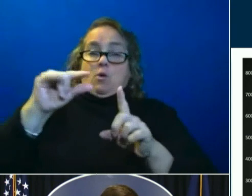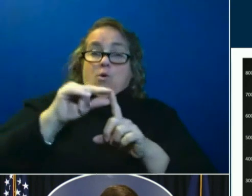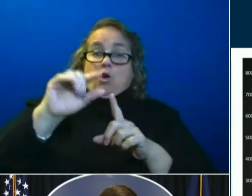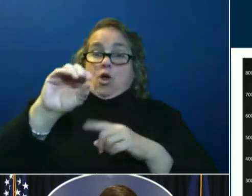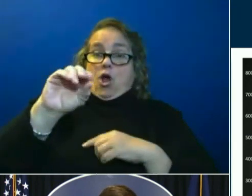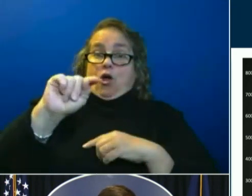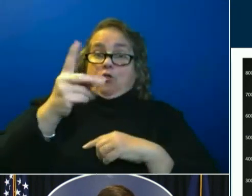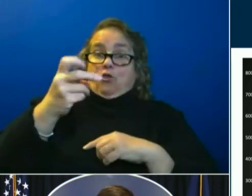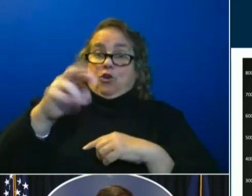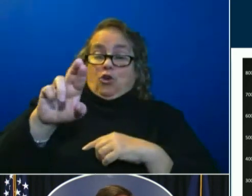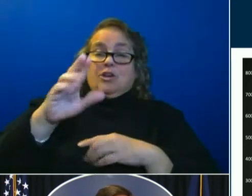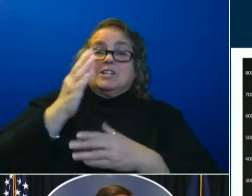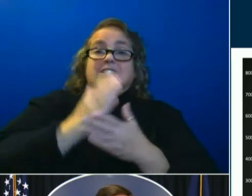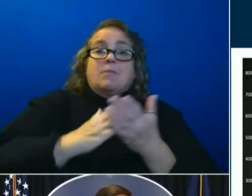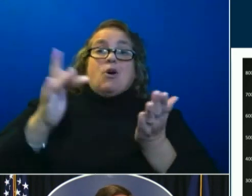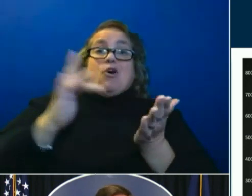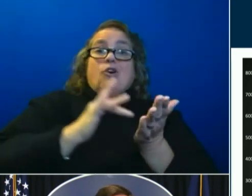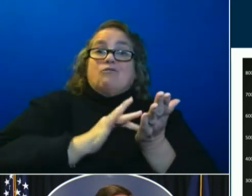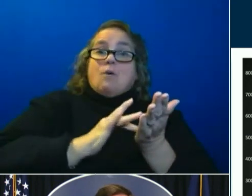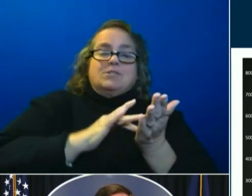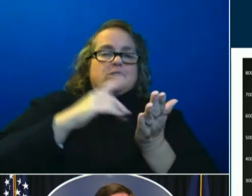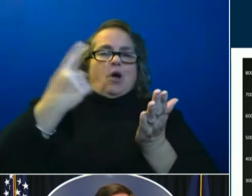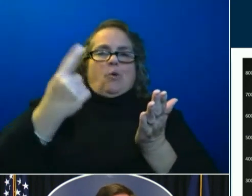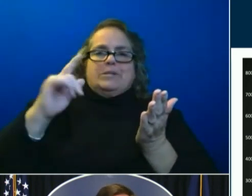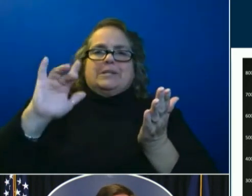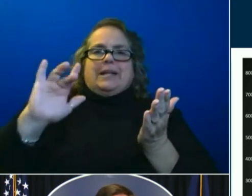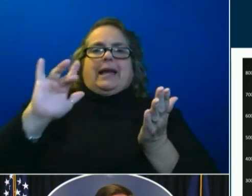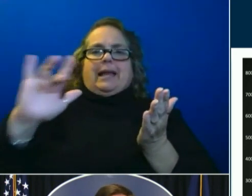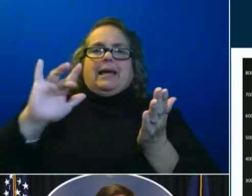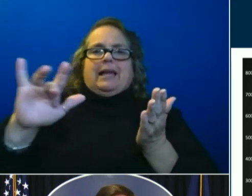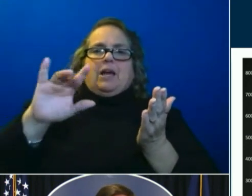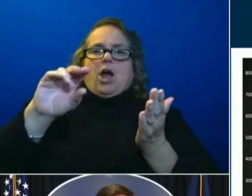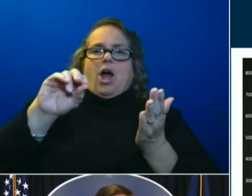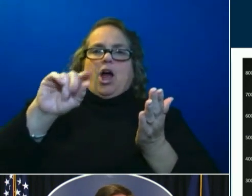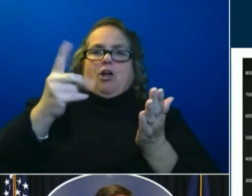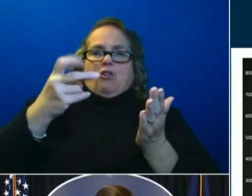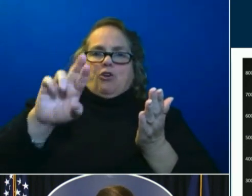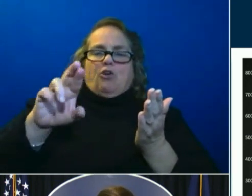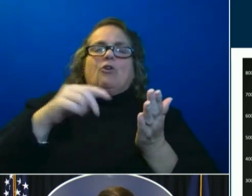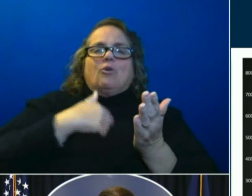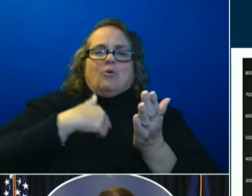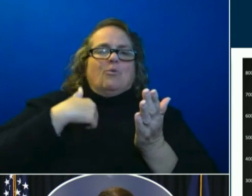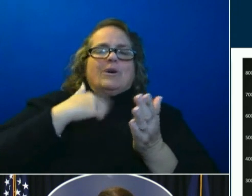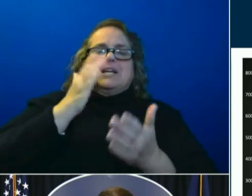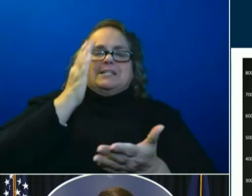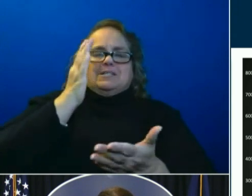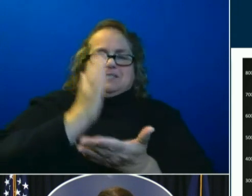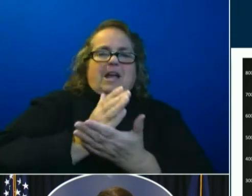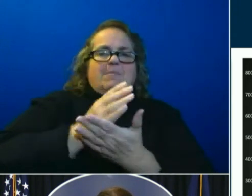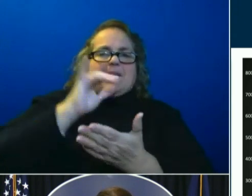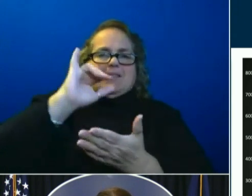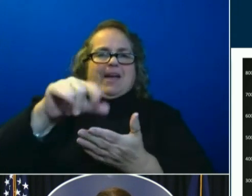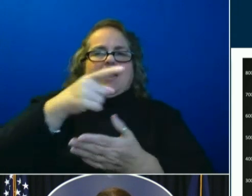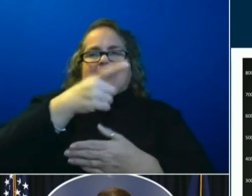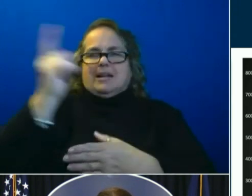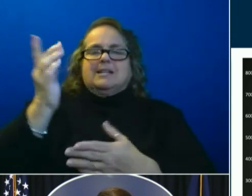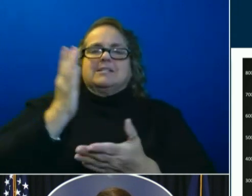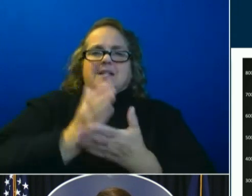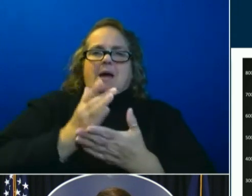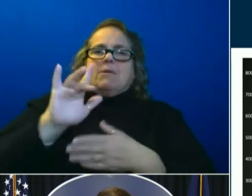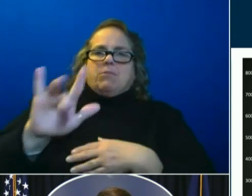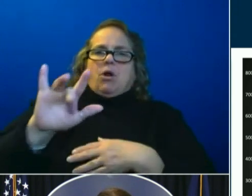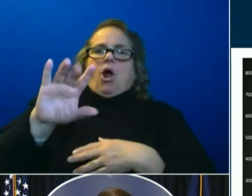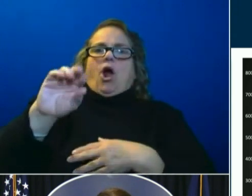just clicking other every time. We think we have stopped that type of recording in the future, but it had certainly impacted our data. When